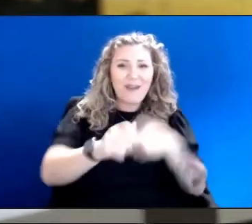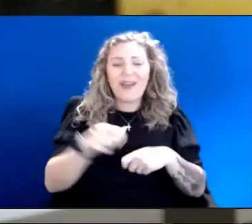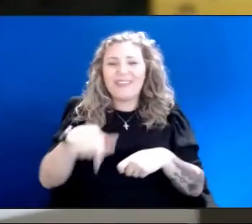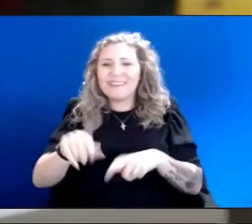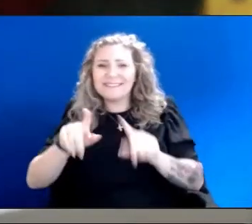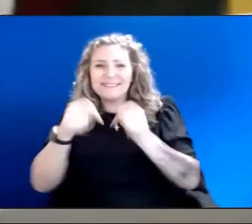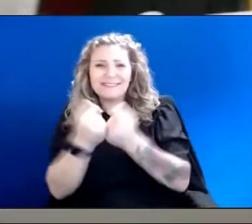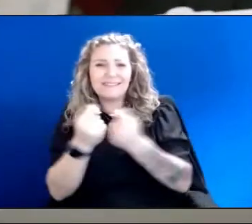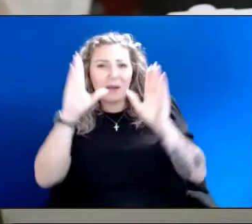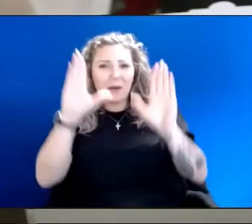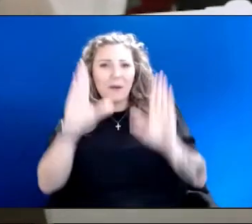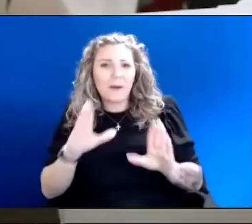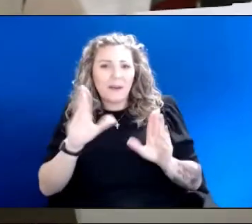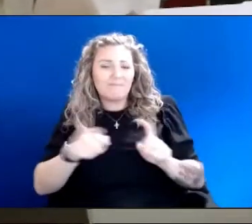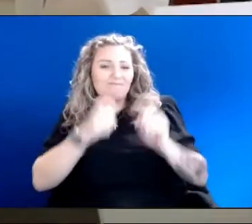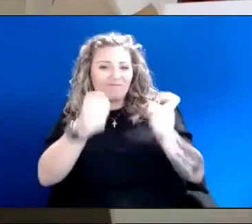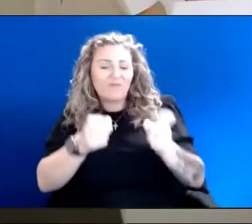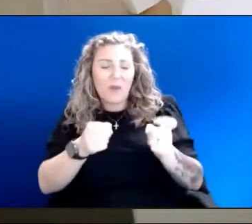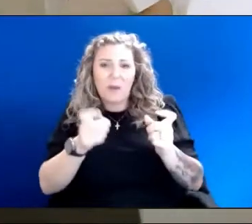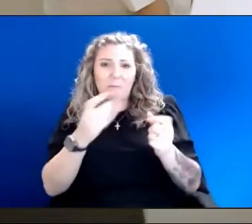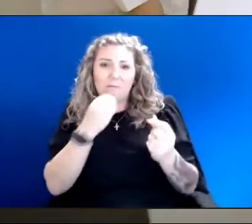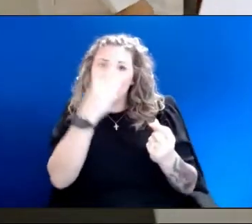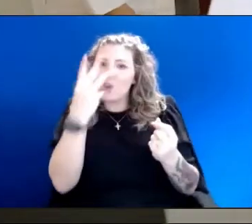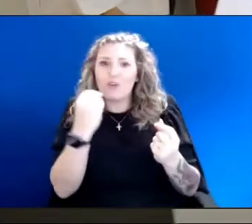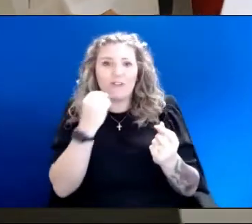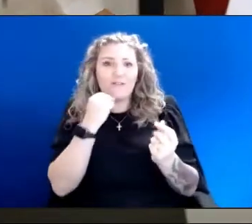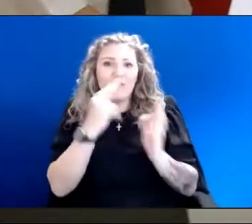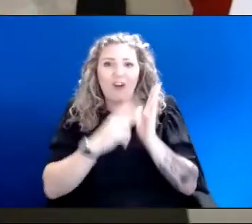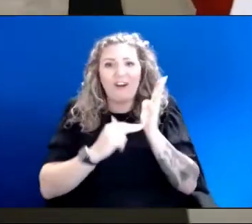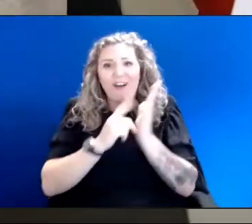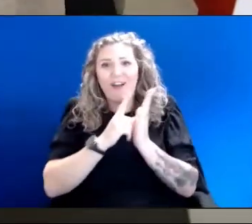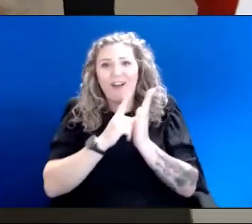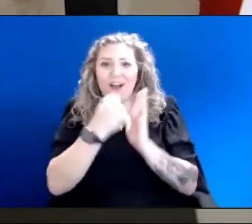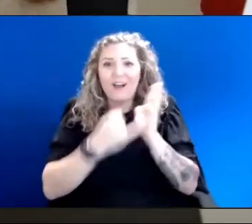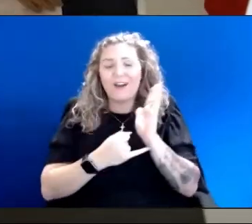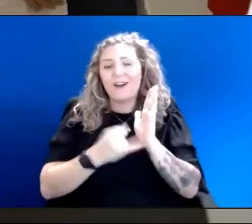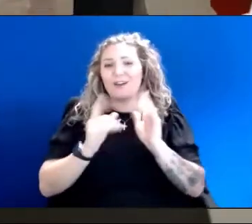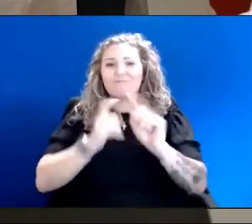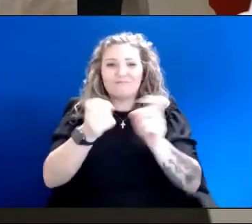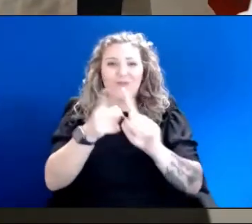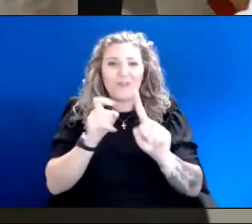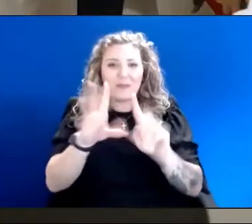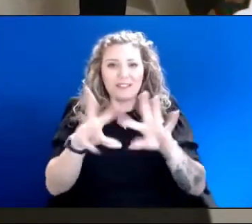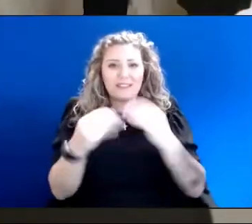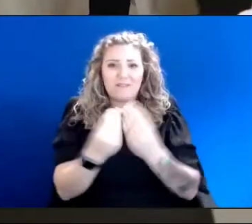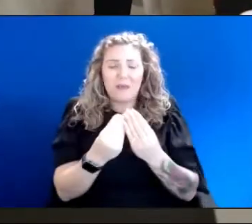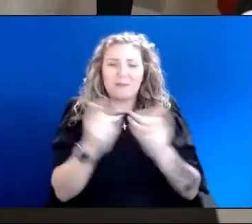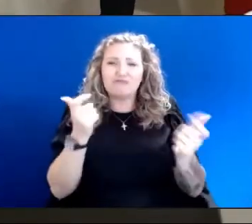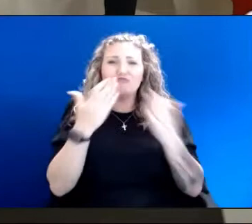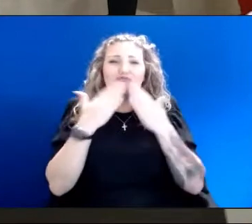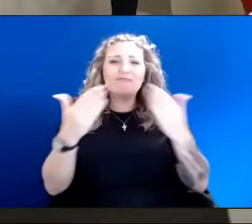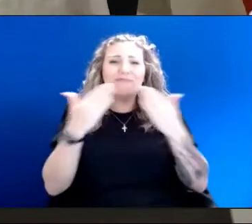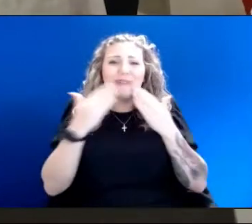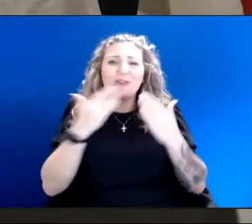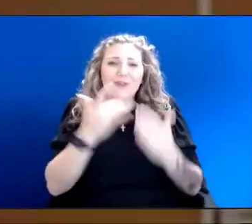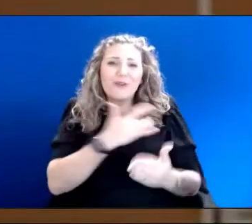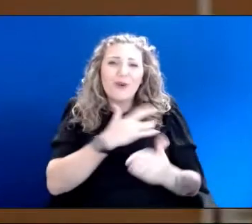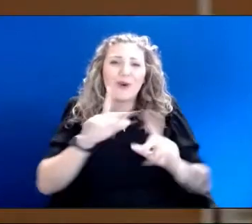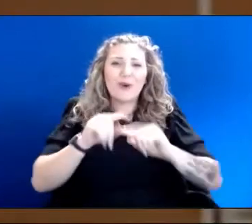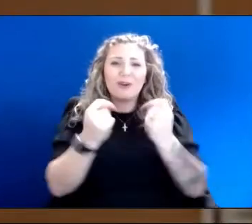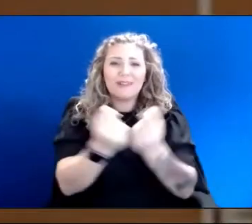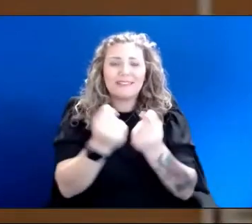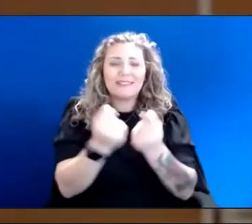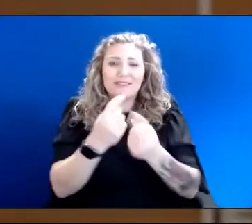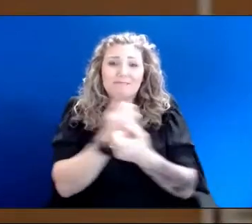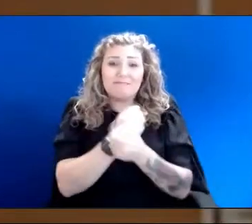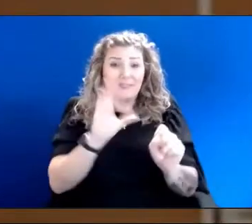donate this gorgeous piece of artwork, donated and painted by his family, as a big thank you to the cardio team that saved his life.